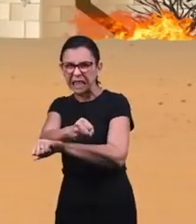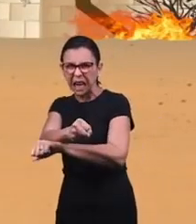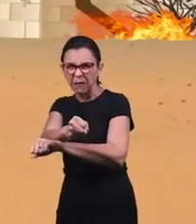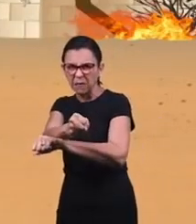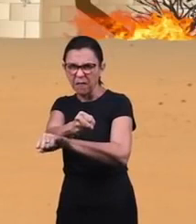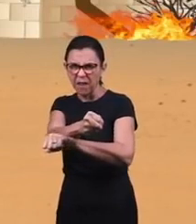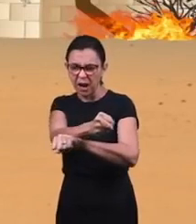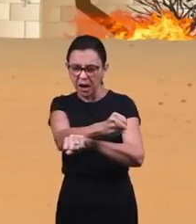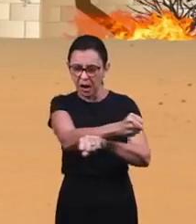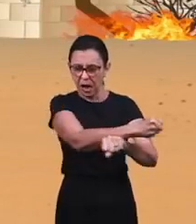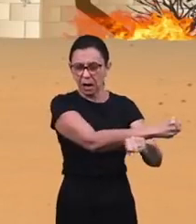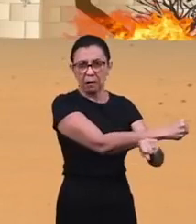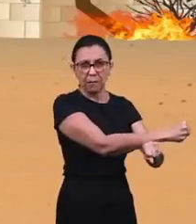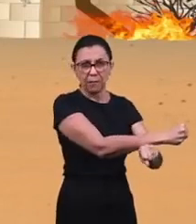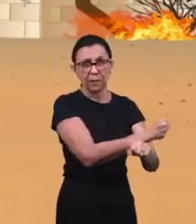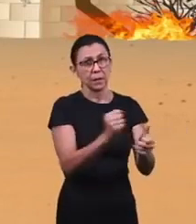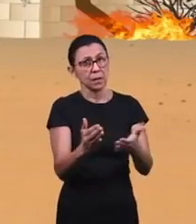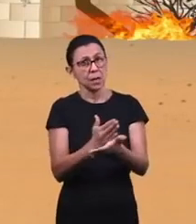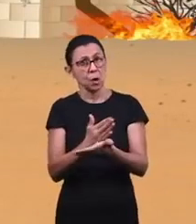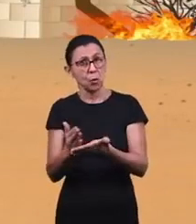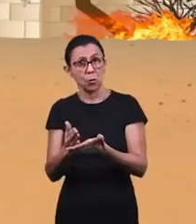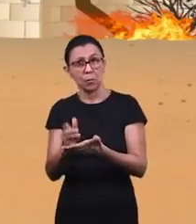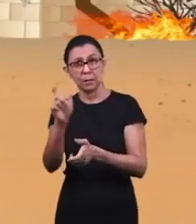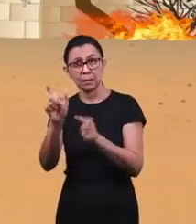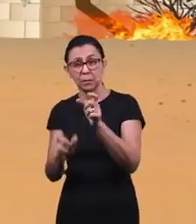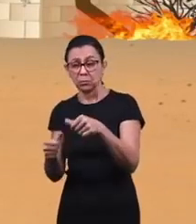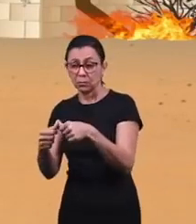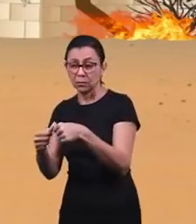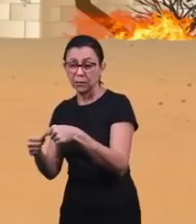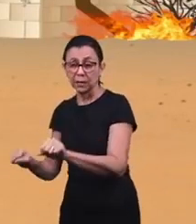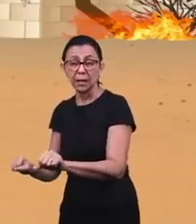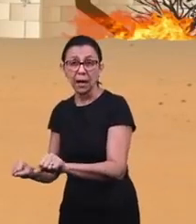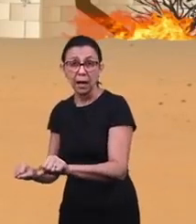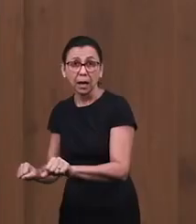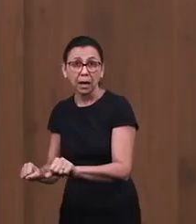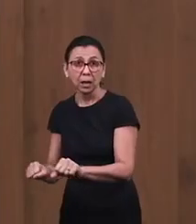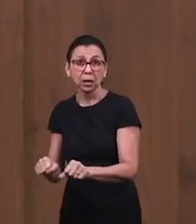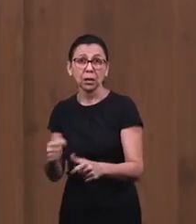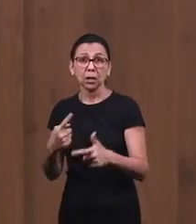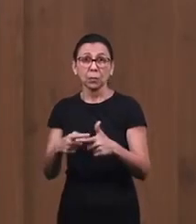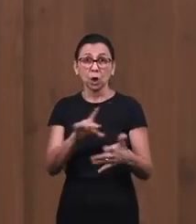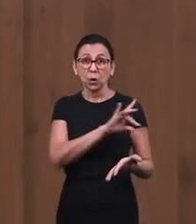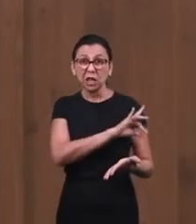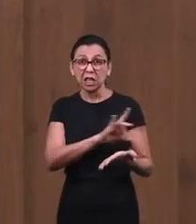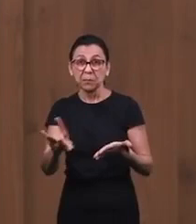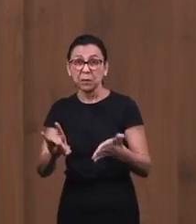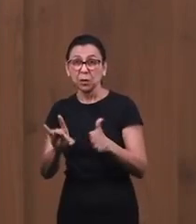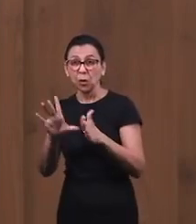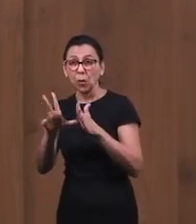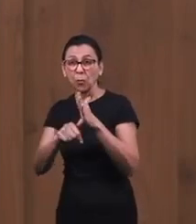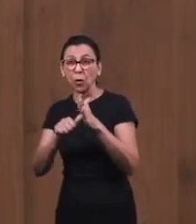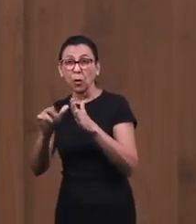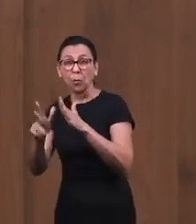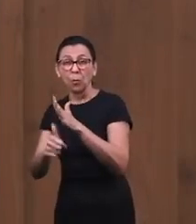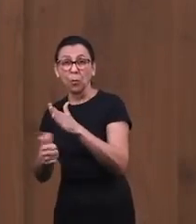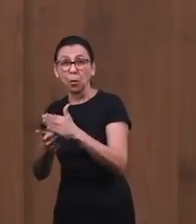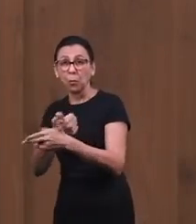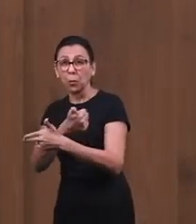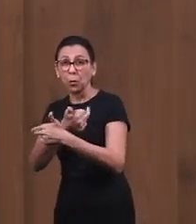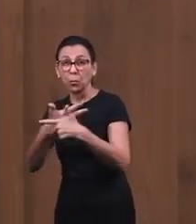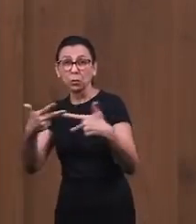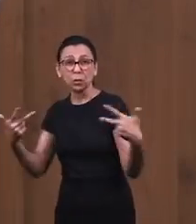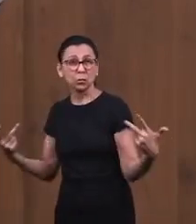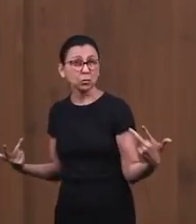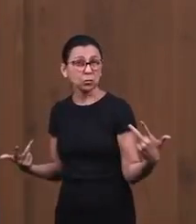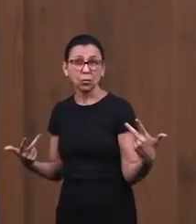Because the enemy came and took everything. They took the riches of the temple. They destroyed the temple. They destroyed their houses. Separated